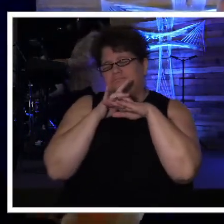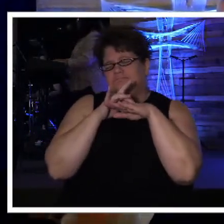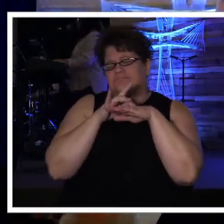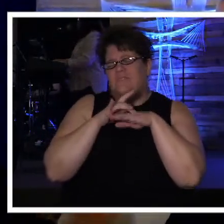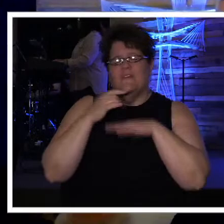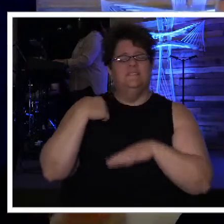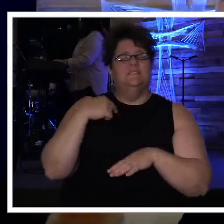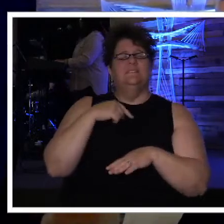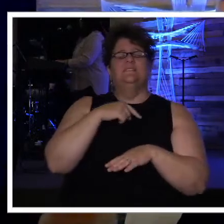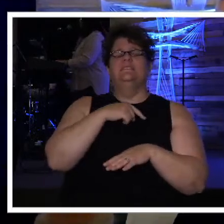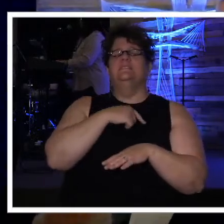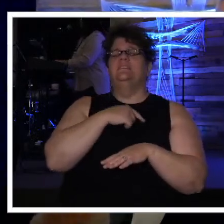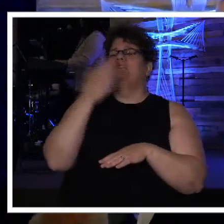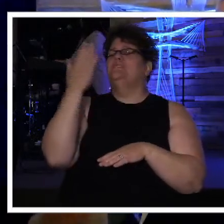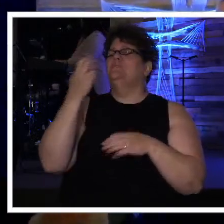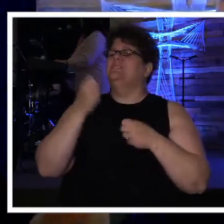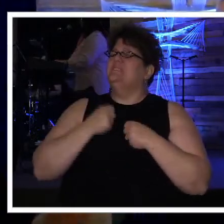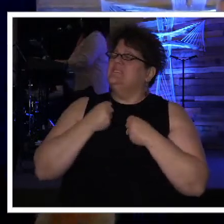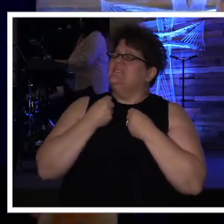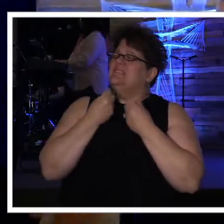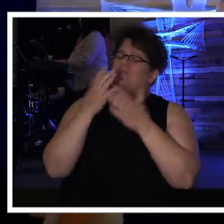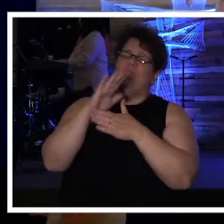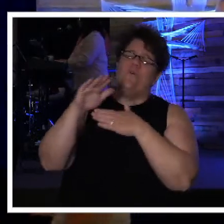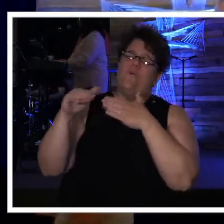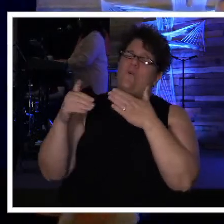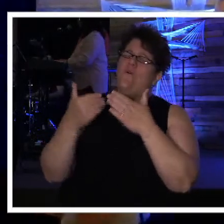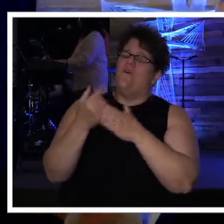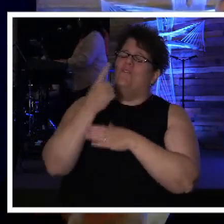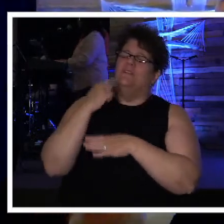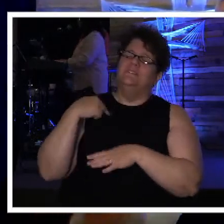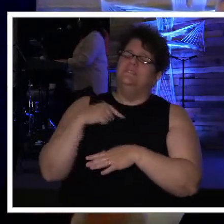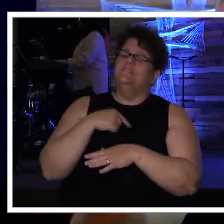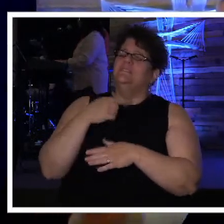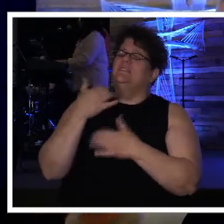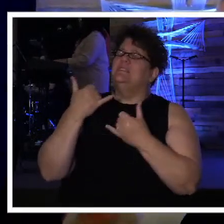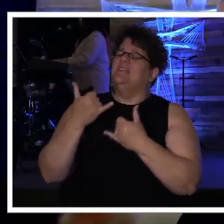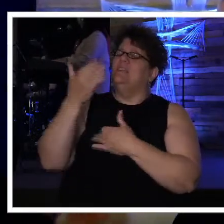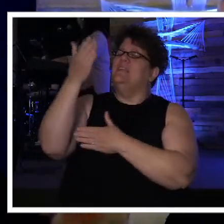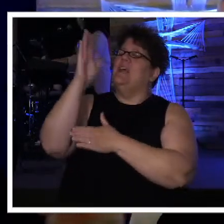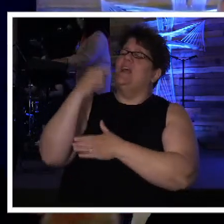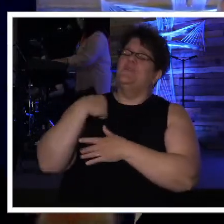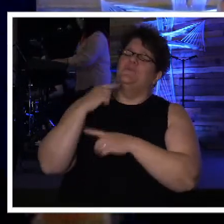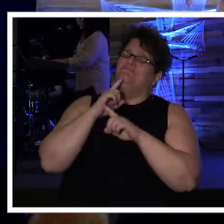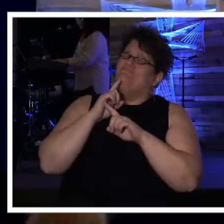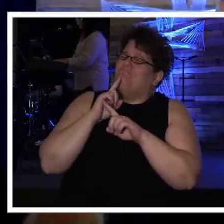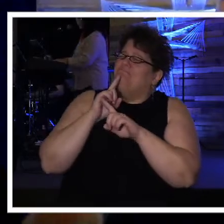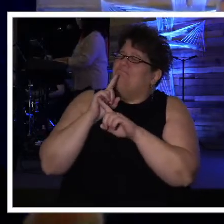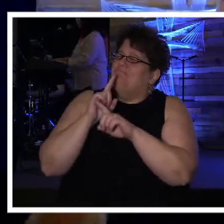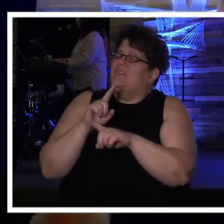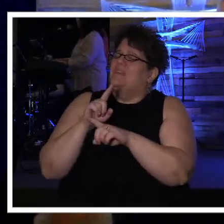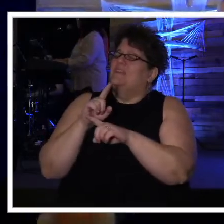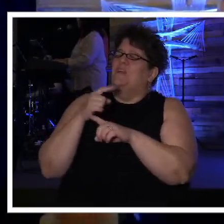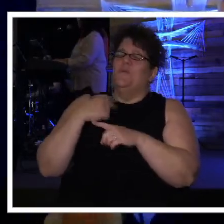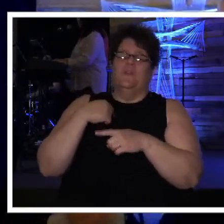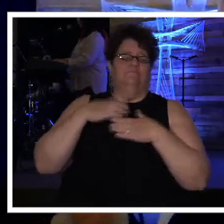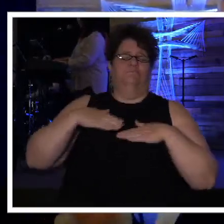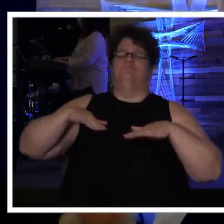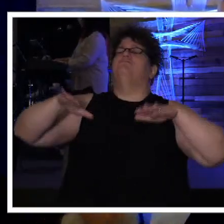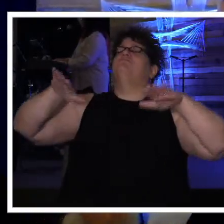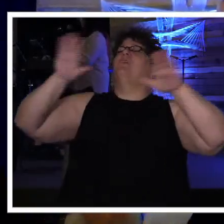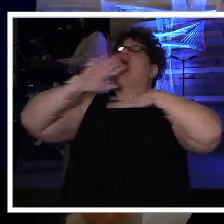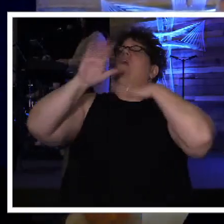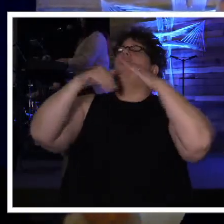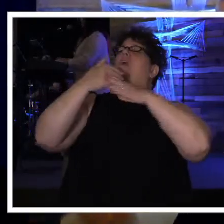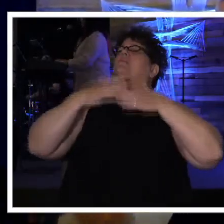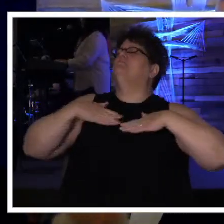that you gave your all for us so willingly. And today, God, our response is that we give our all to you right now, God. How can